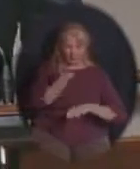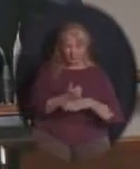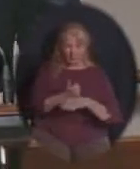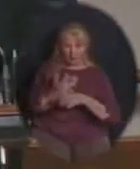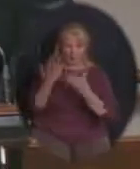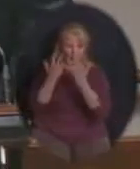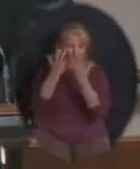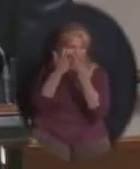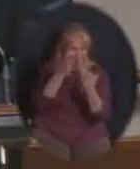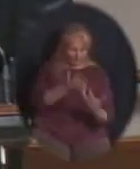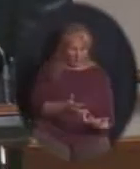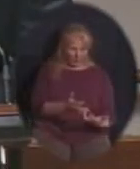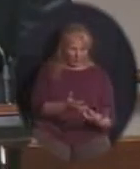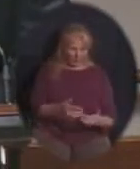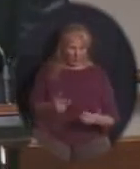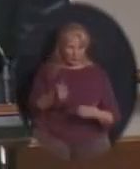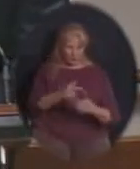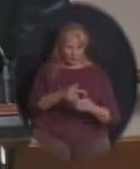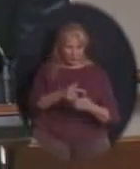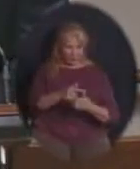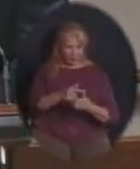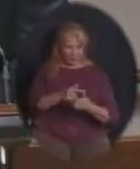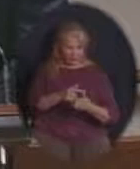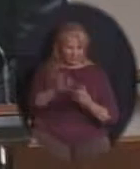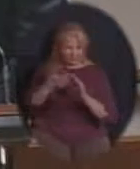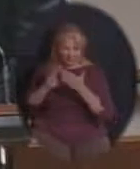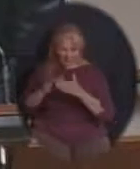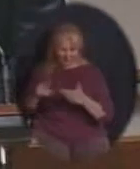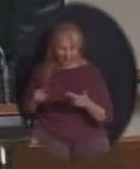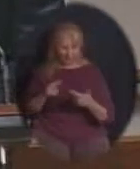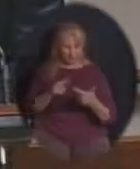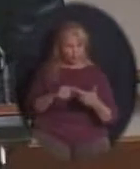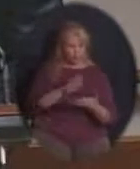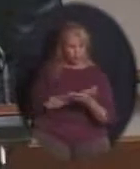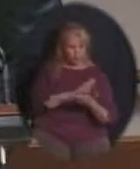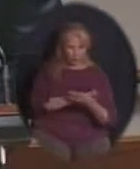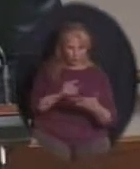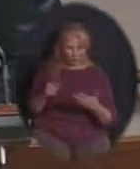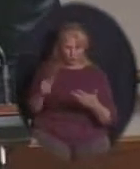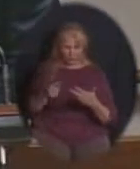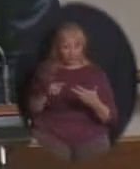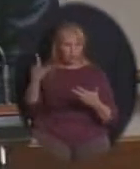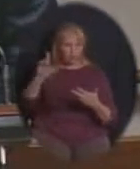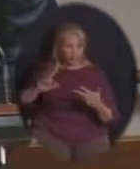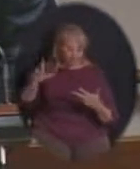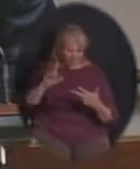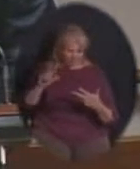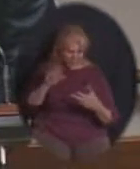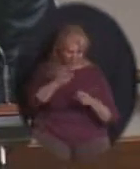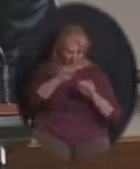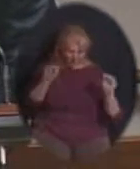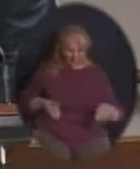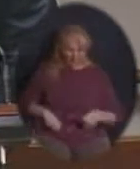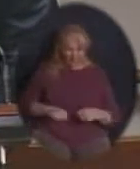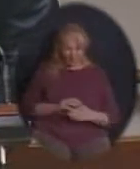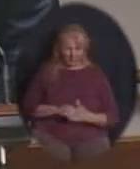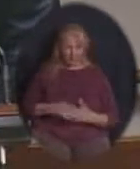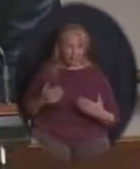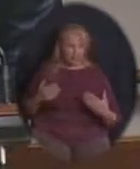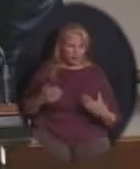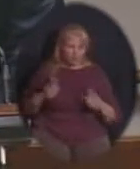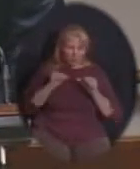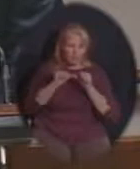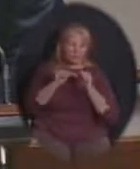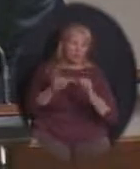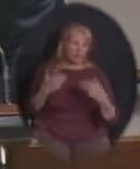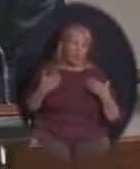and the Olathe Public Library System. And this initiative will continue to have great impact on our children and their families.